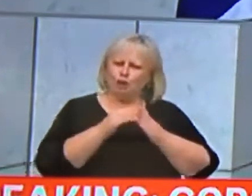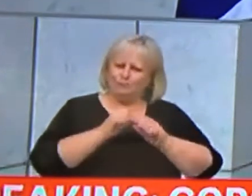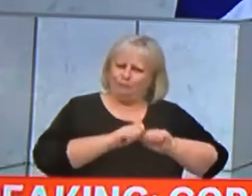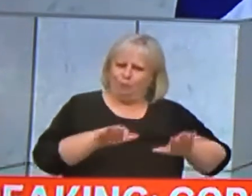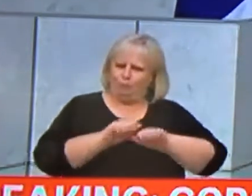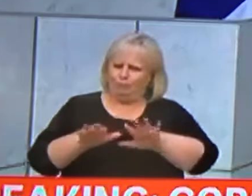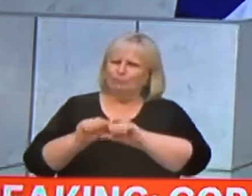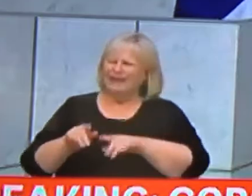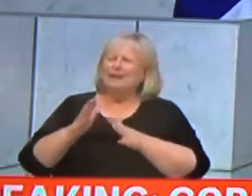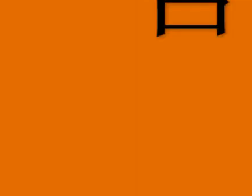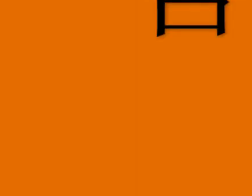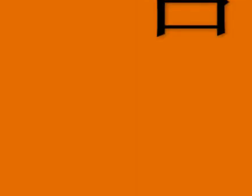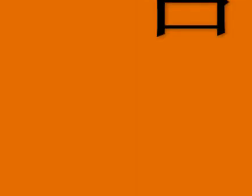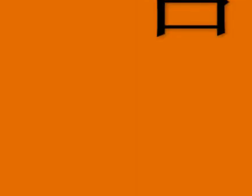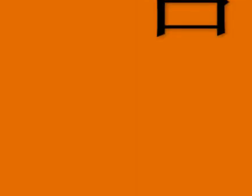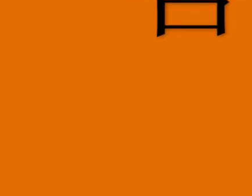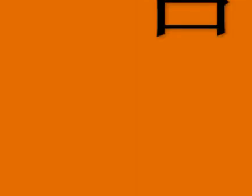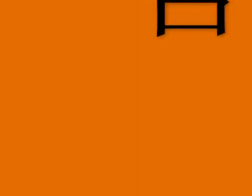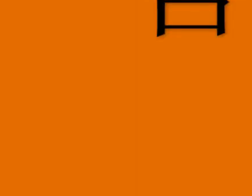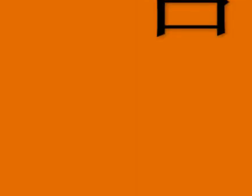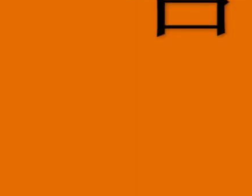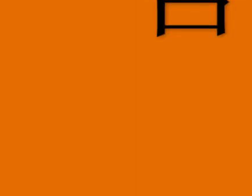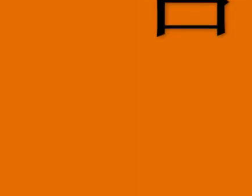biggest concern at the moment. Thank you.